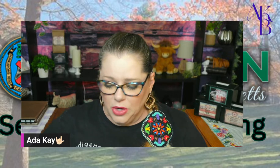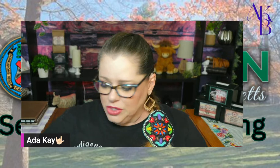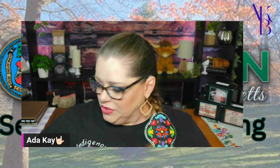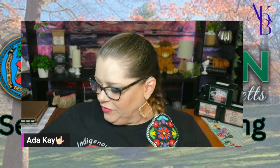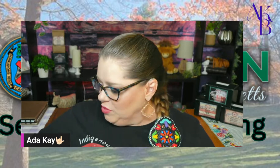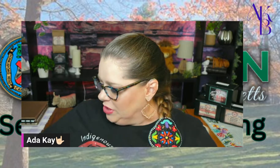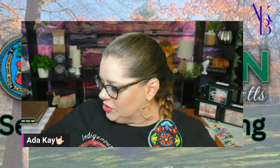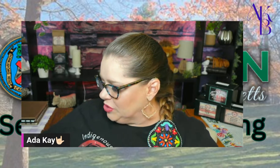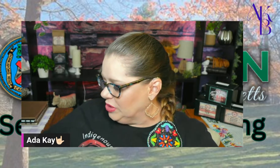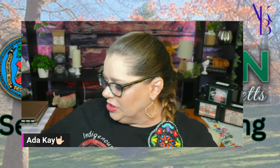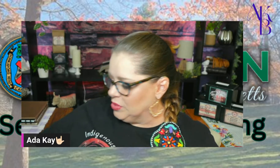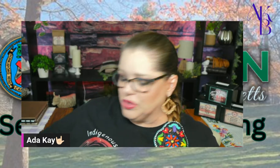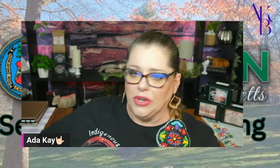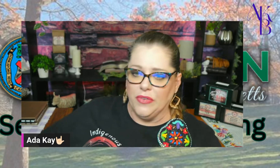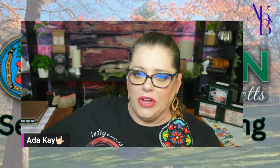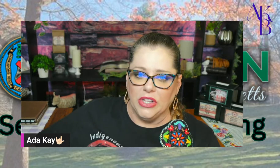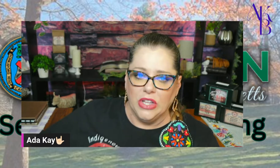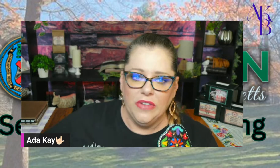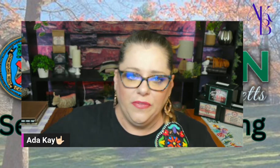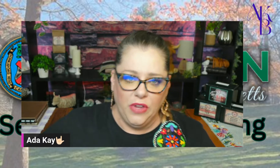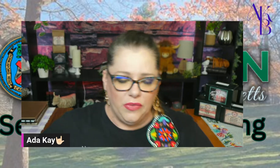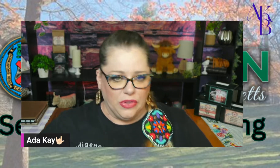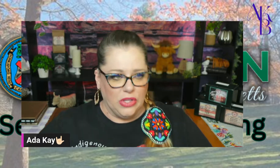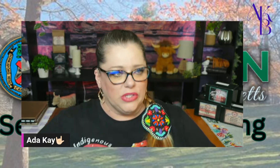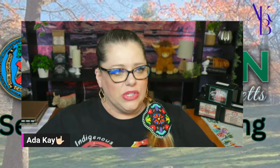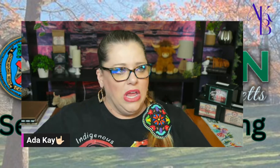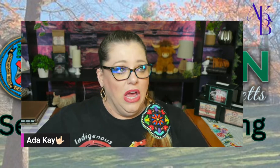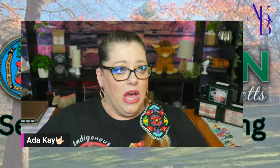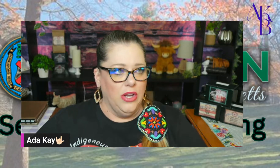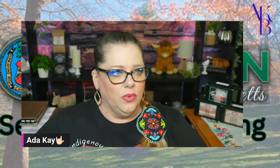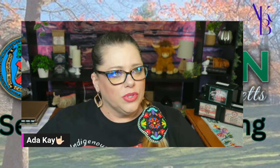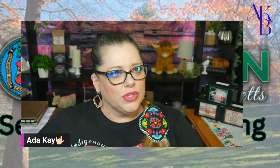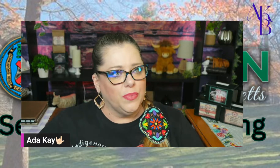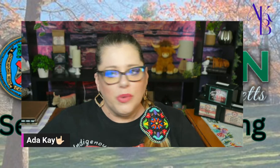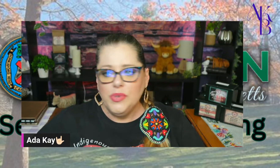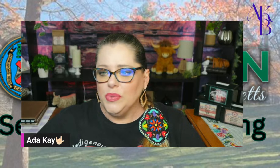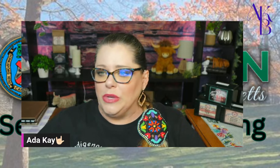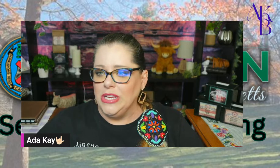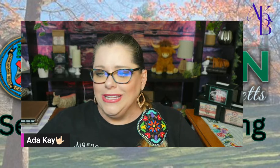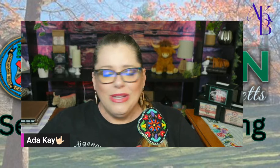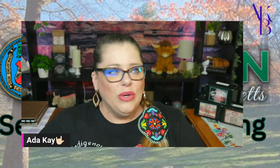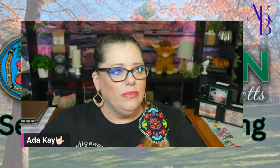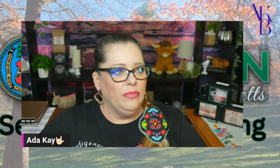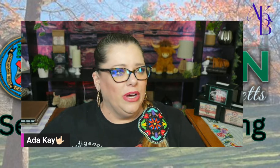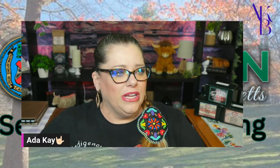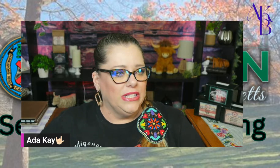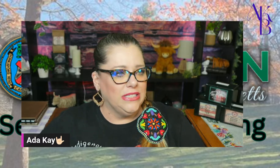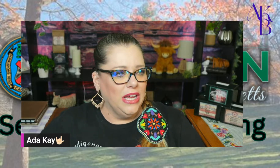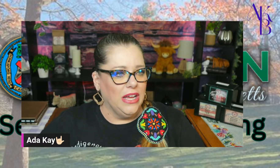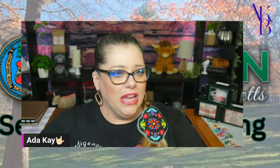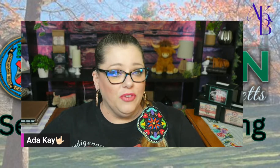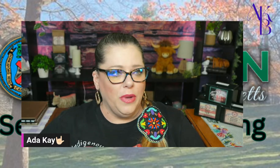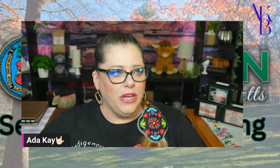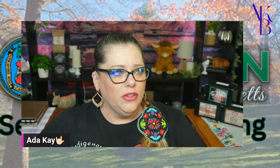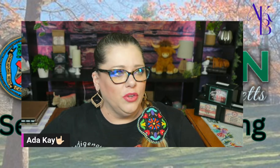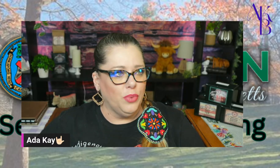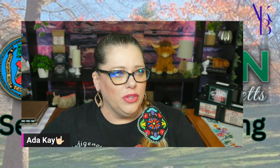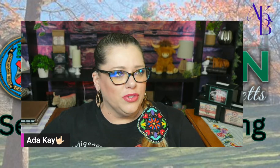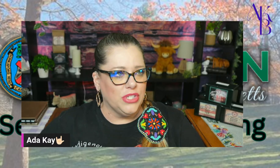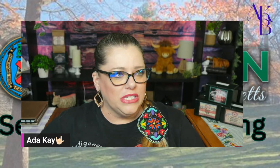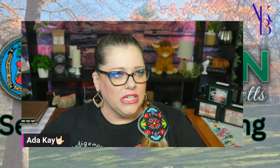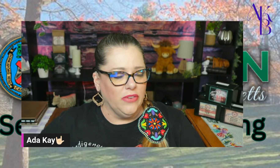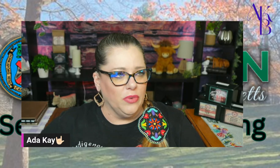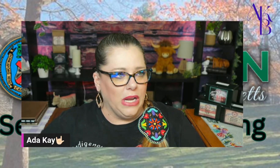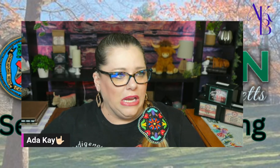I came on just a few minutes early because we're trying to find the live feed for this. I know where it's supposed to be, but everybody and their